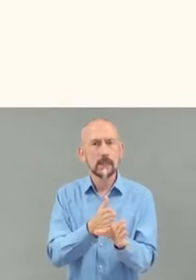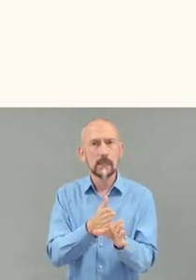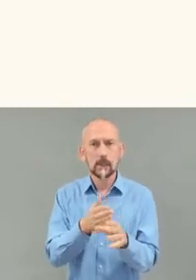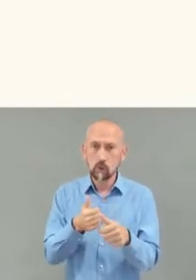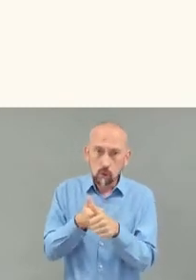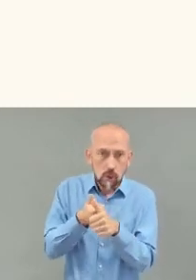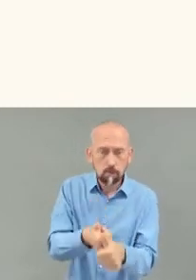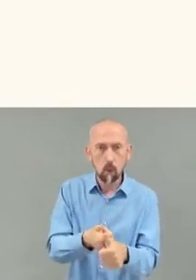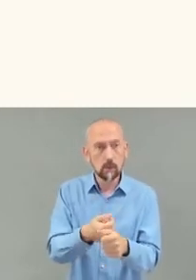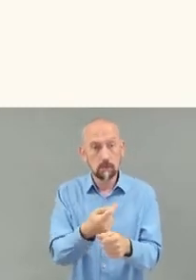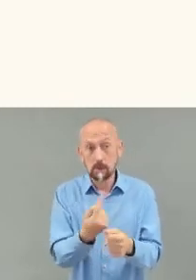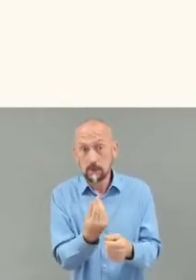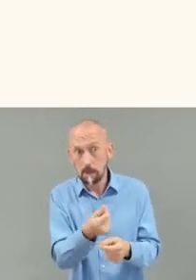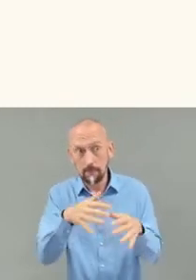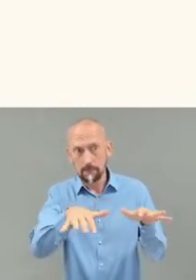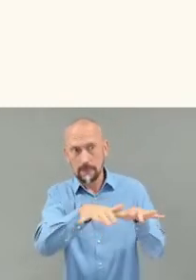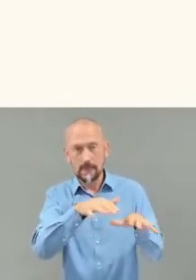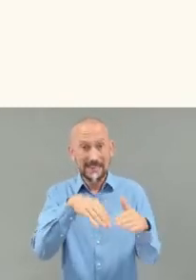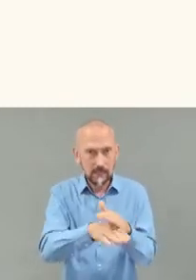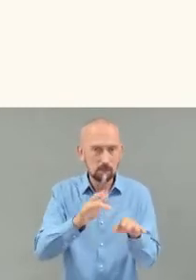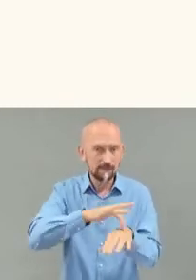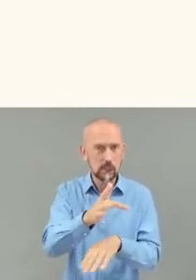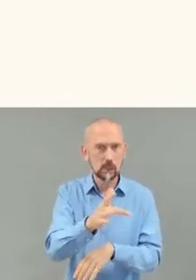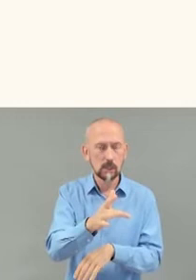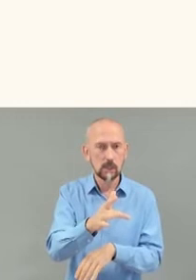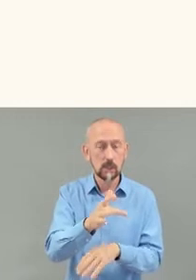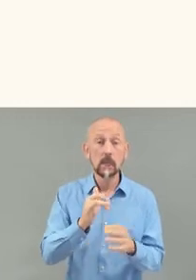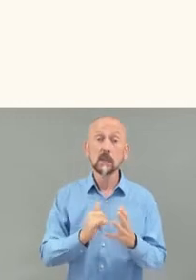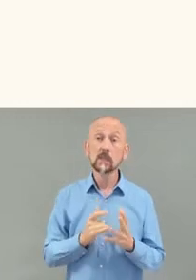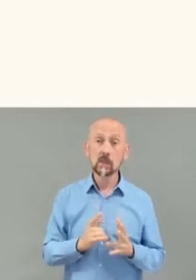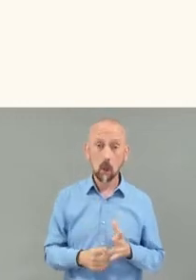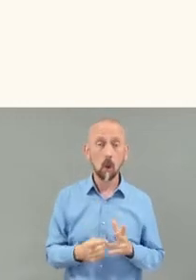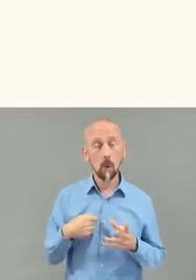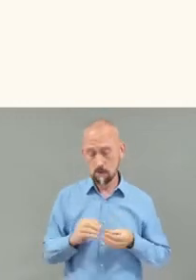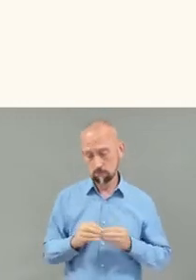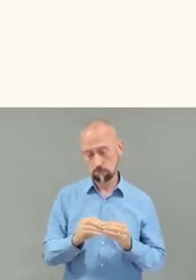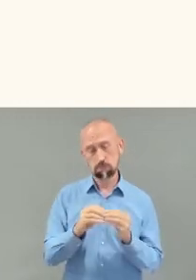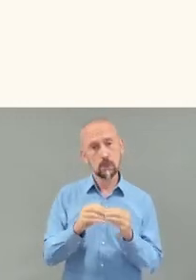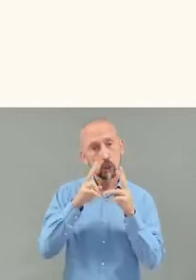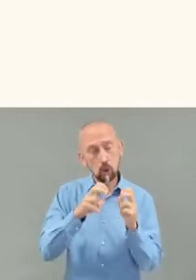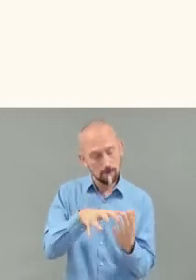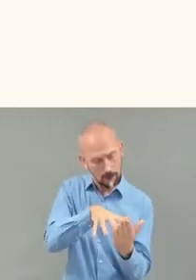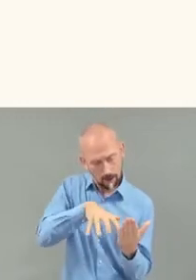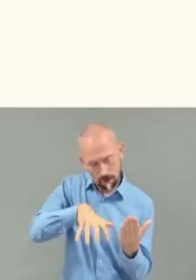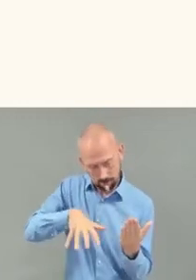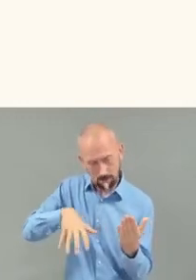the profession. So I developed the survey, I sent it out, and I had over 50